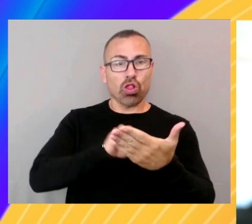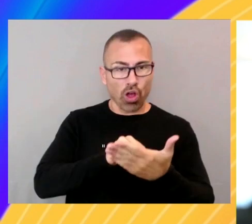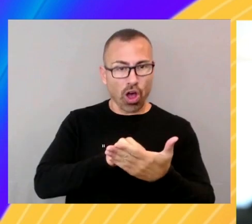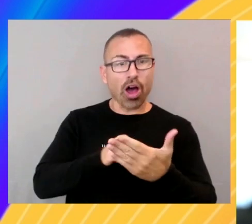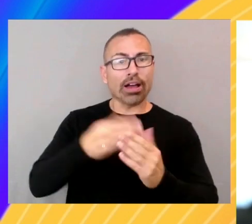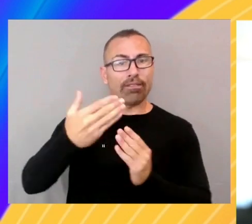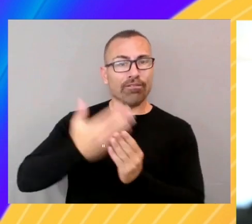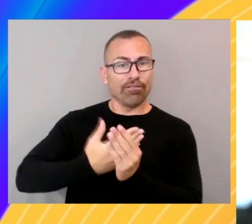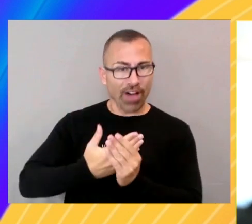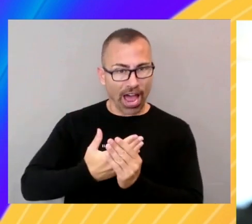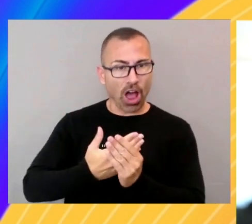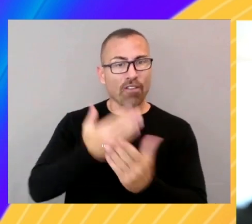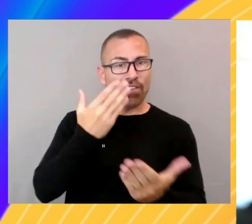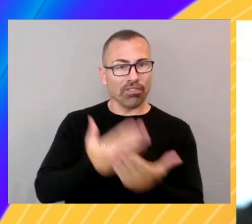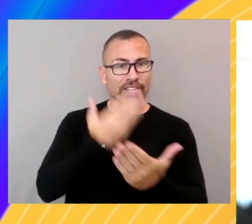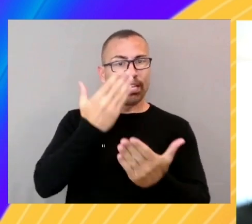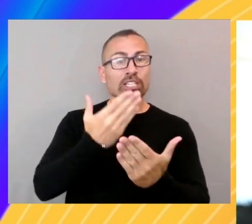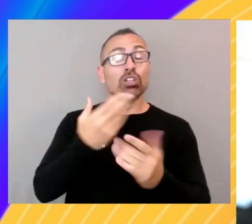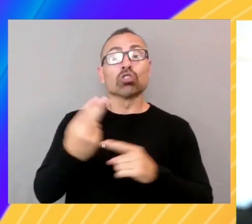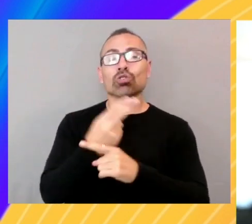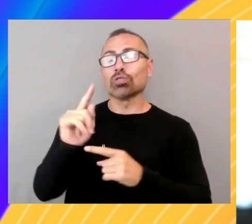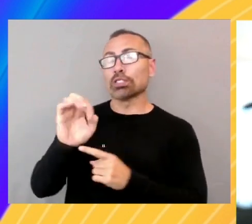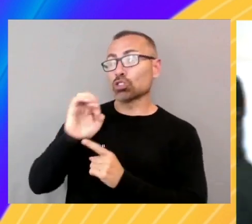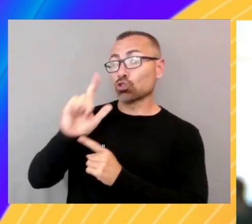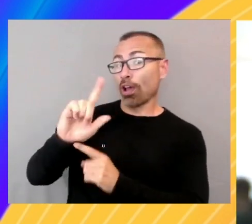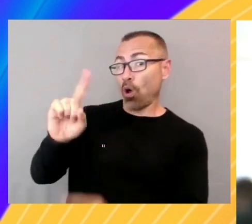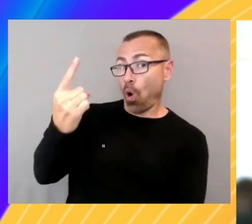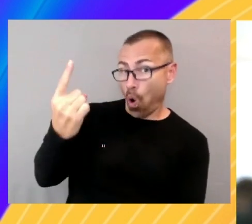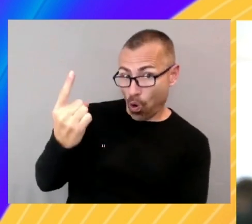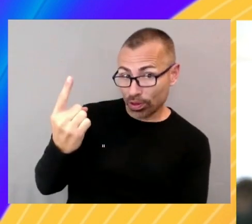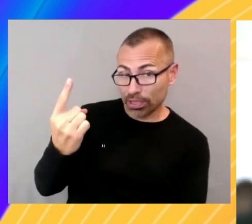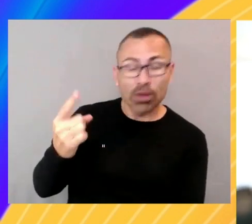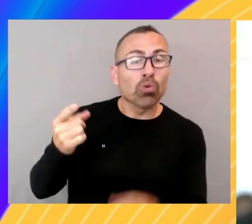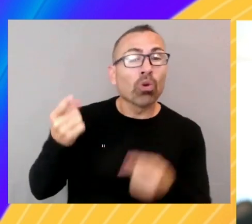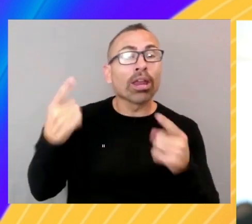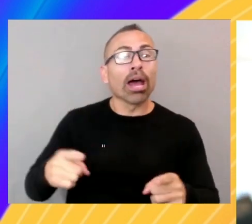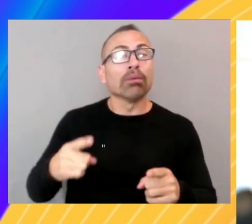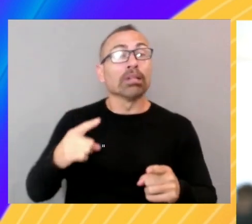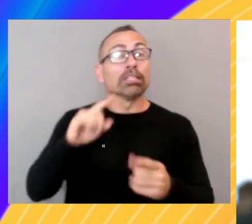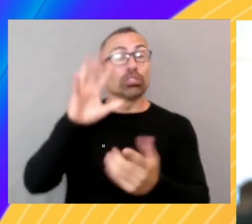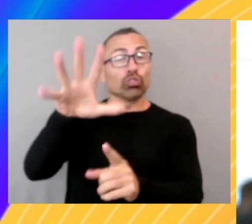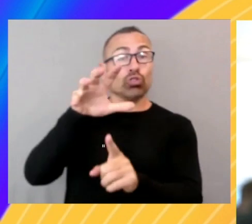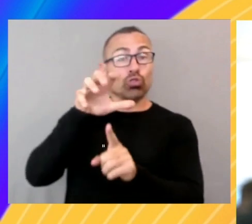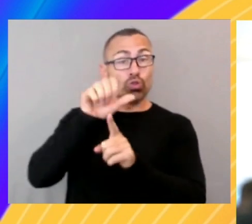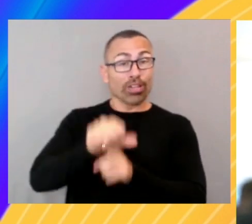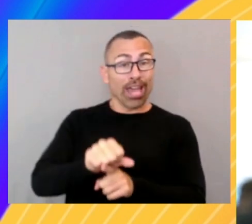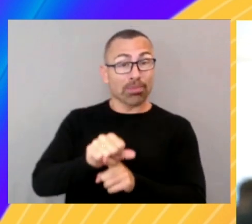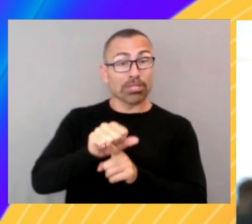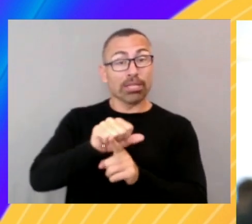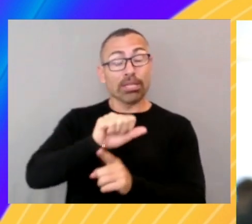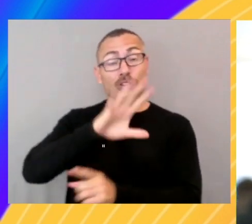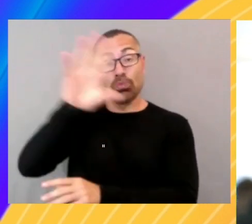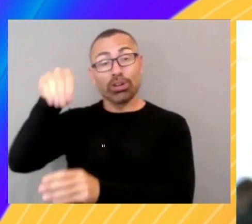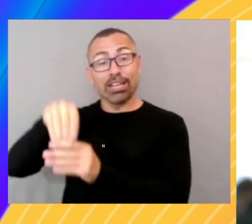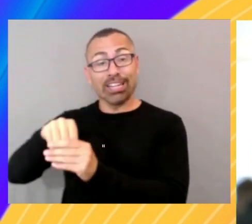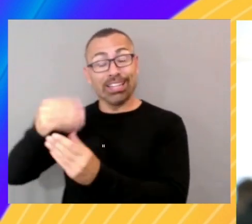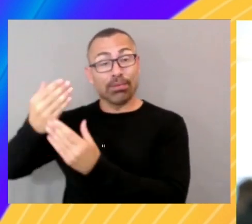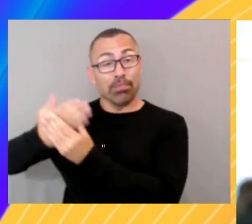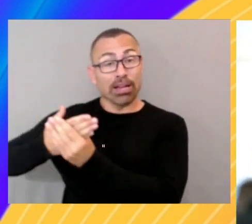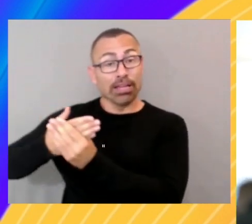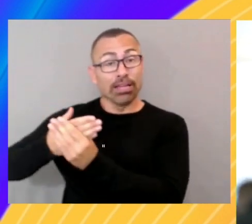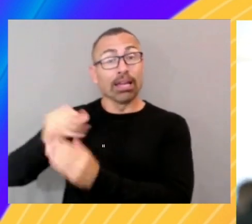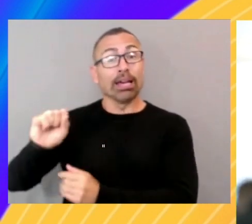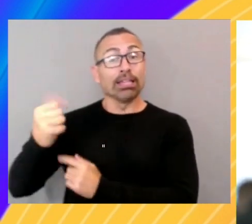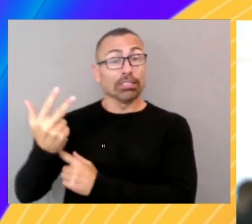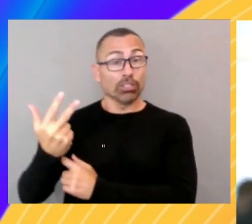does is, with CloudTrail Trails, you capture the activity and you put it in your S3 bucket that you manage. And if this feature or